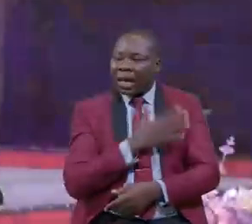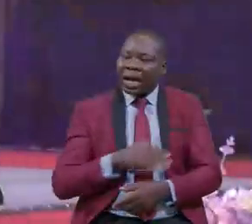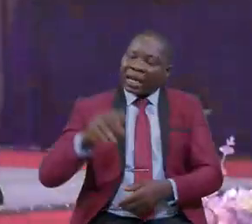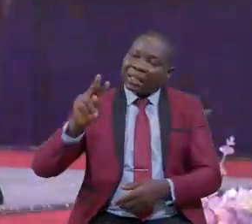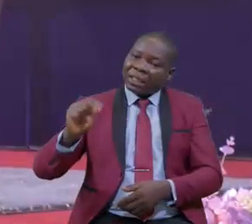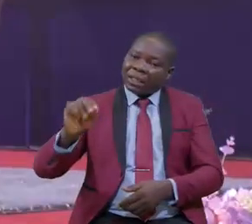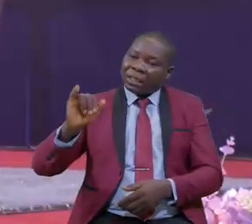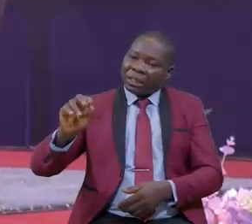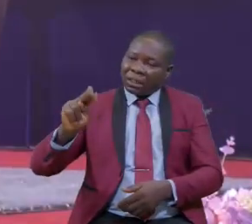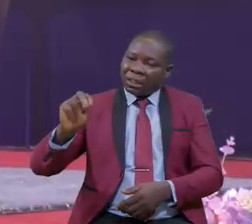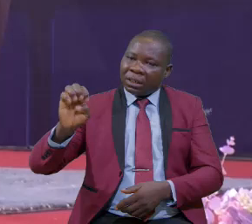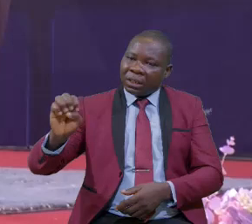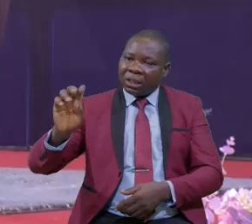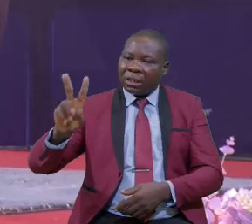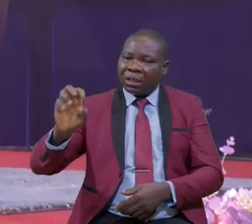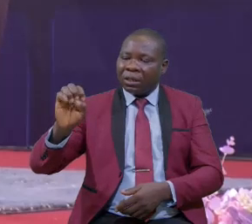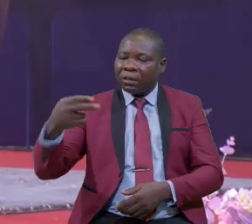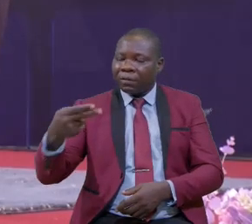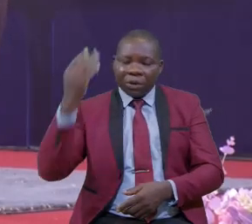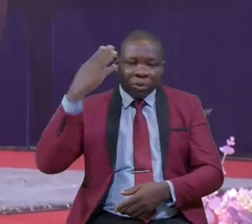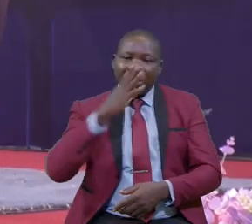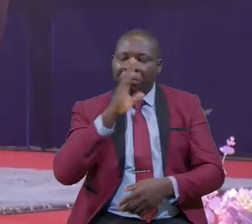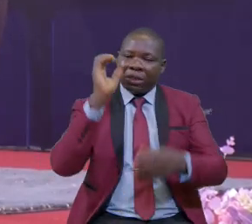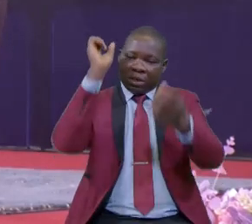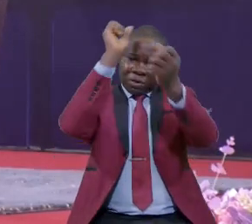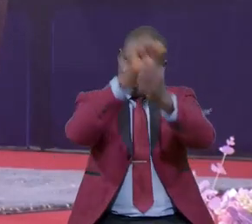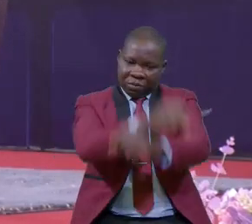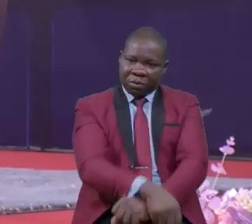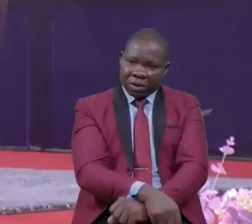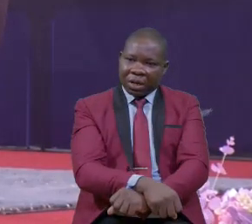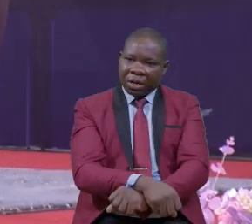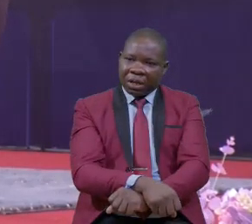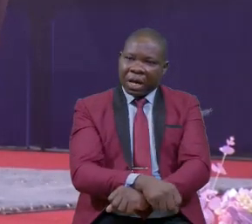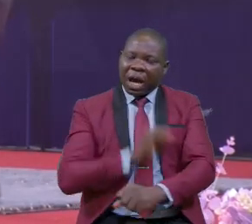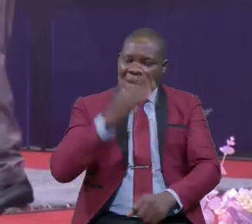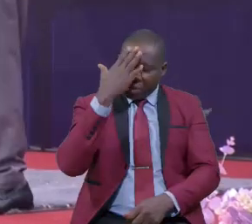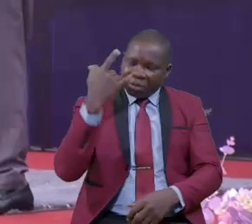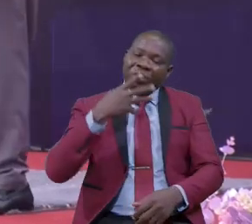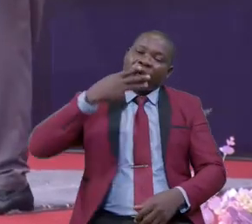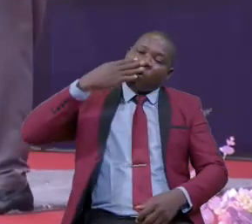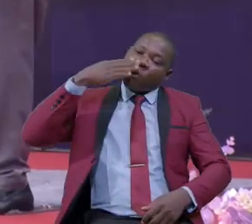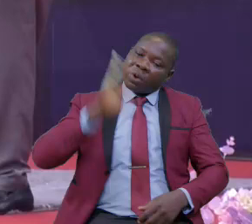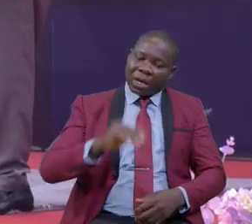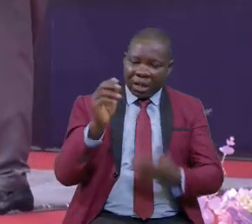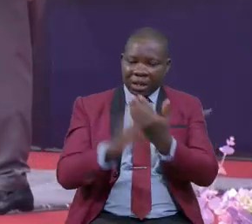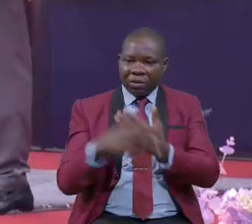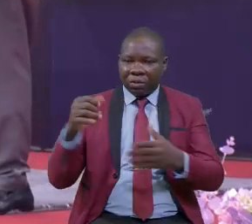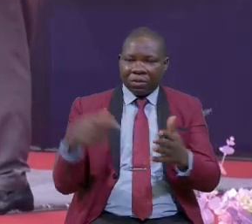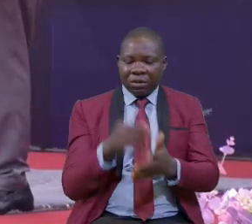from obeying this commission before. Now I come. Who are the, you know,